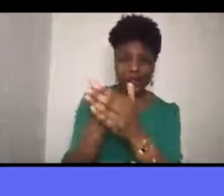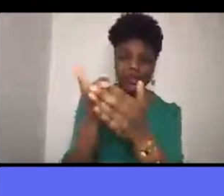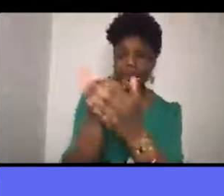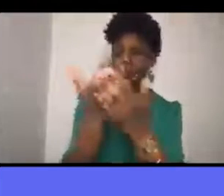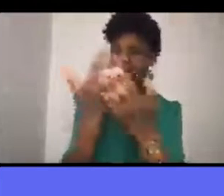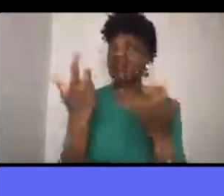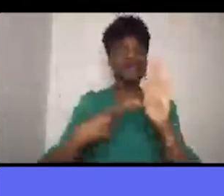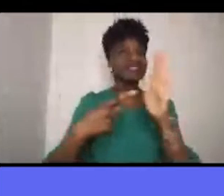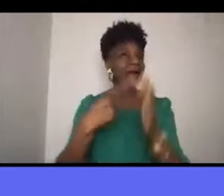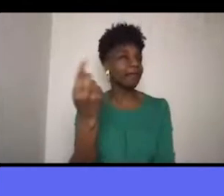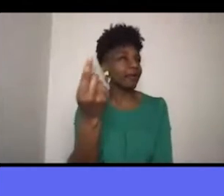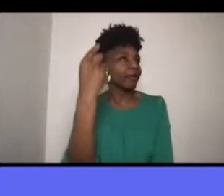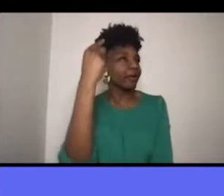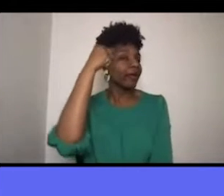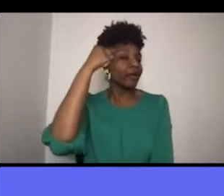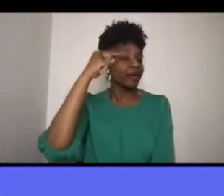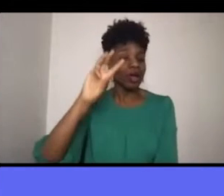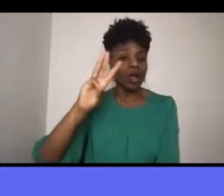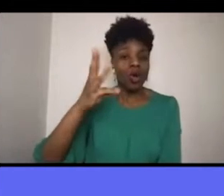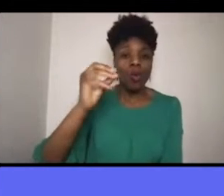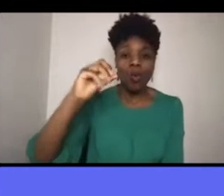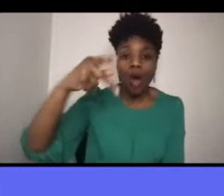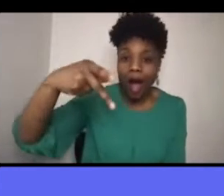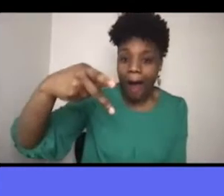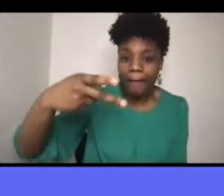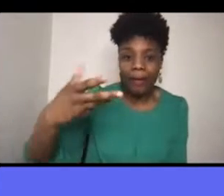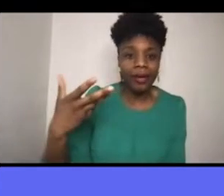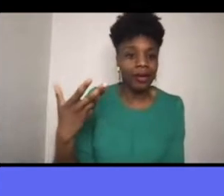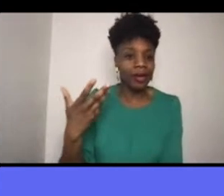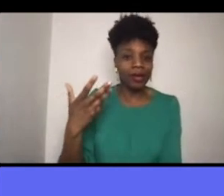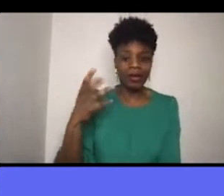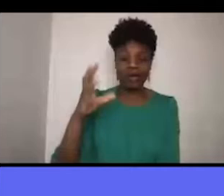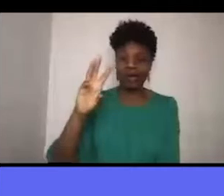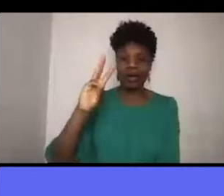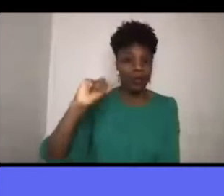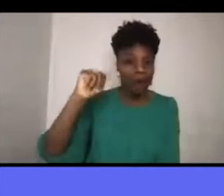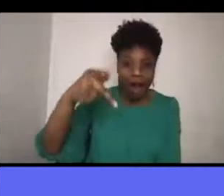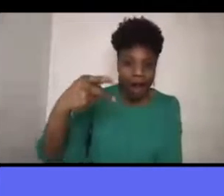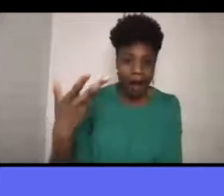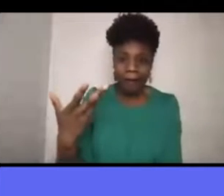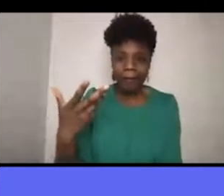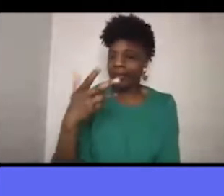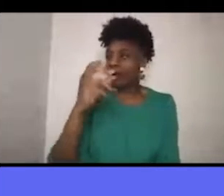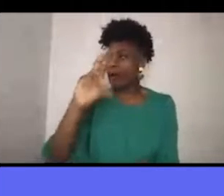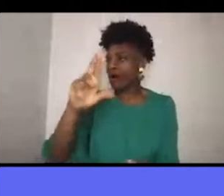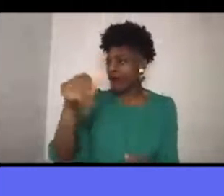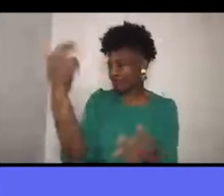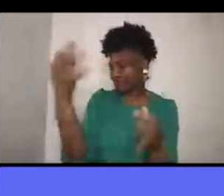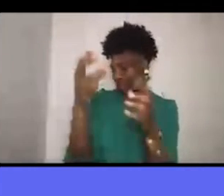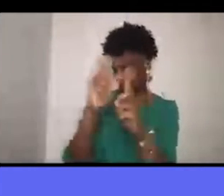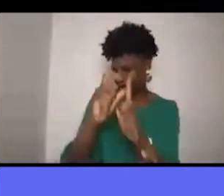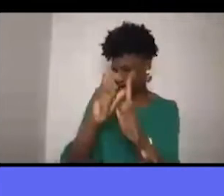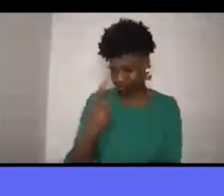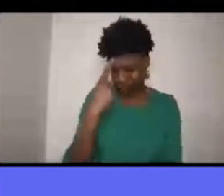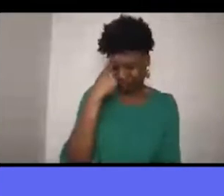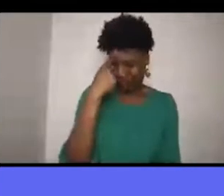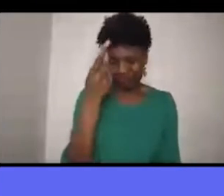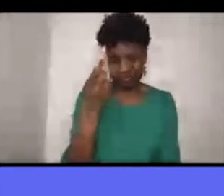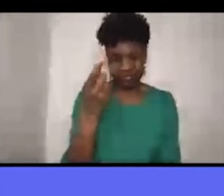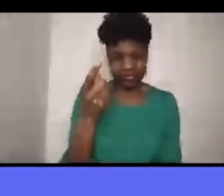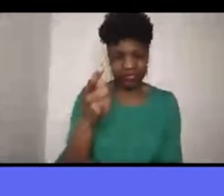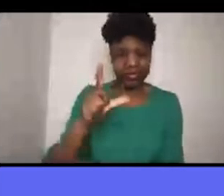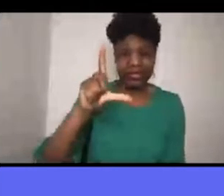hear? WAP. Okay, WAP. right, exactly. And then, and like going back to